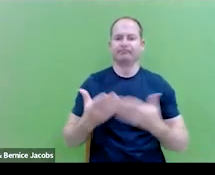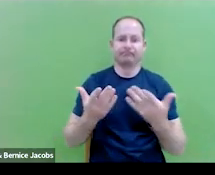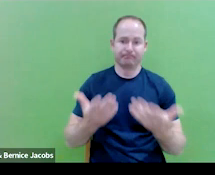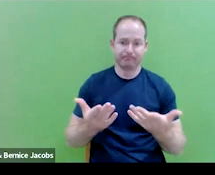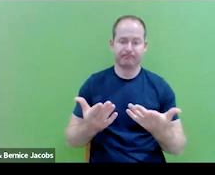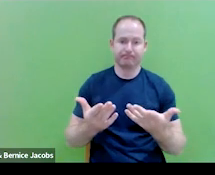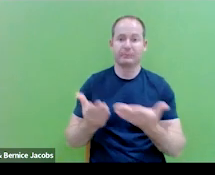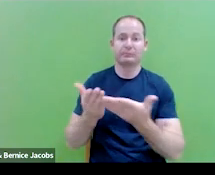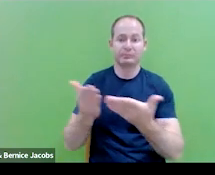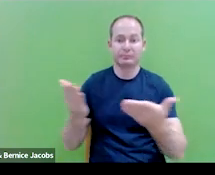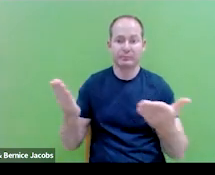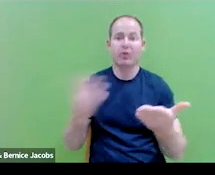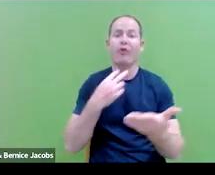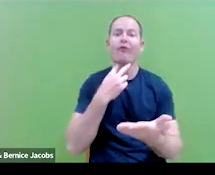themselves.